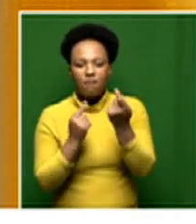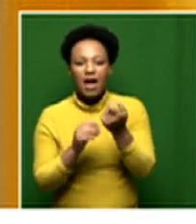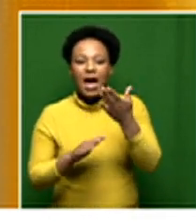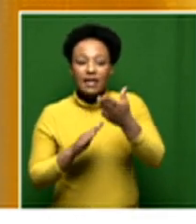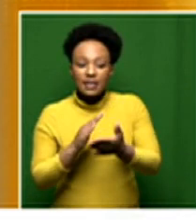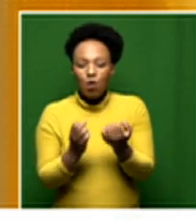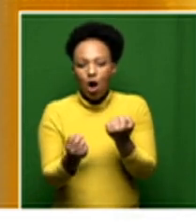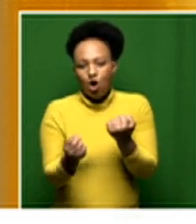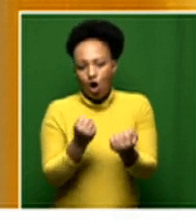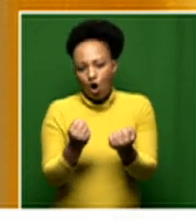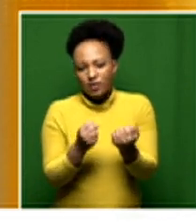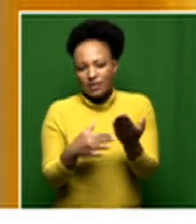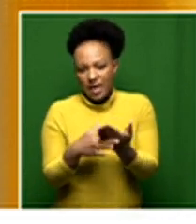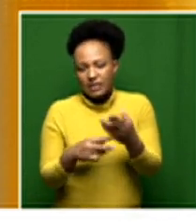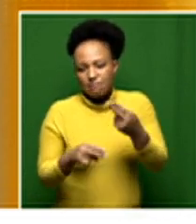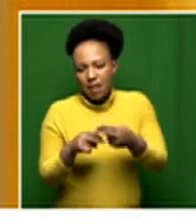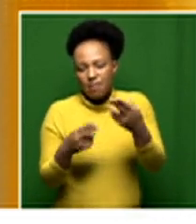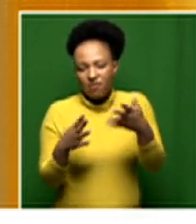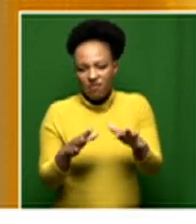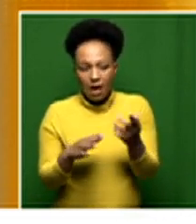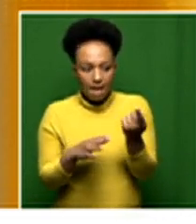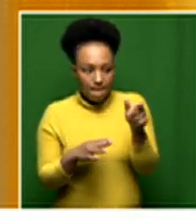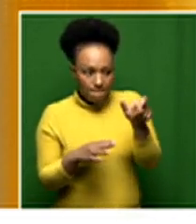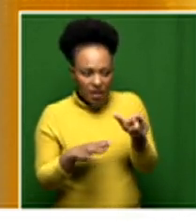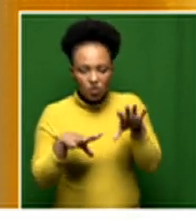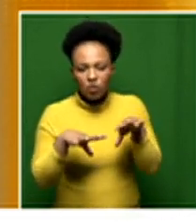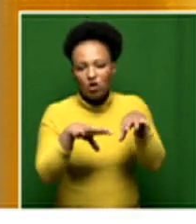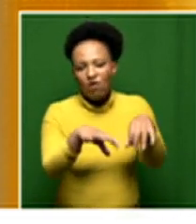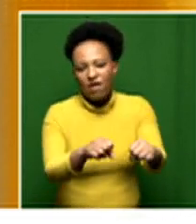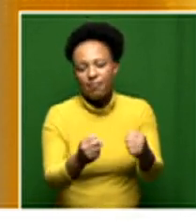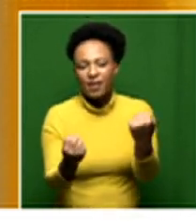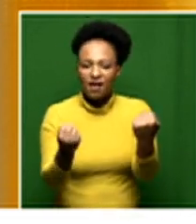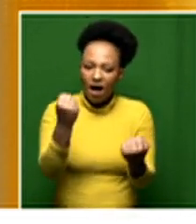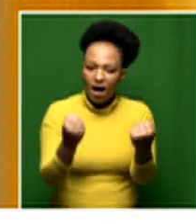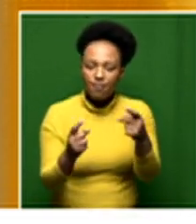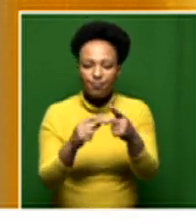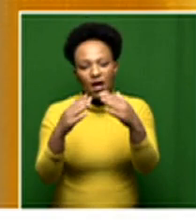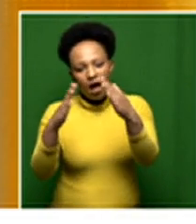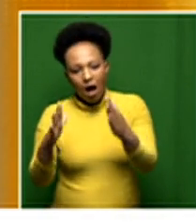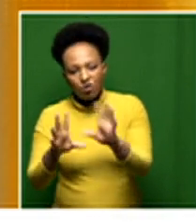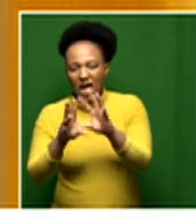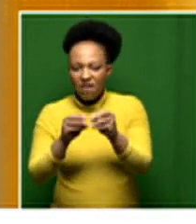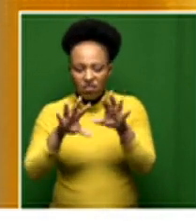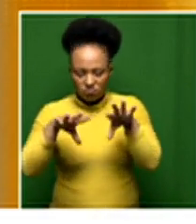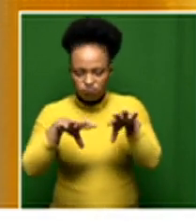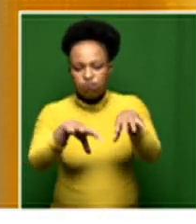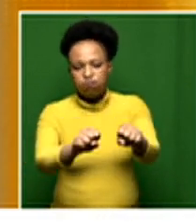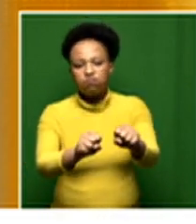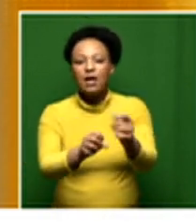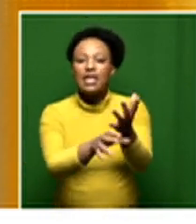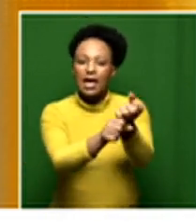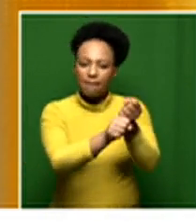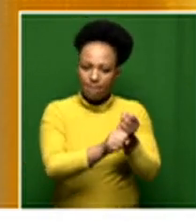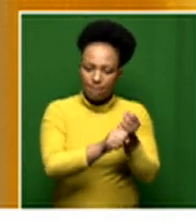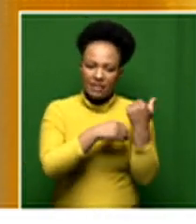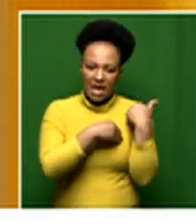is done. So the curator will take possession of the cars, the houses, all of those sort of things, and keep them safe while